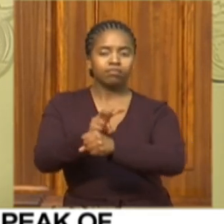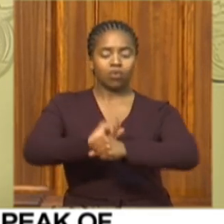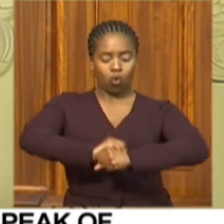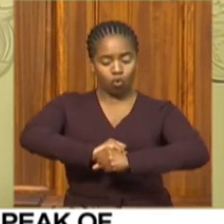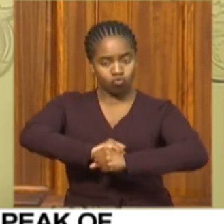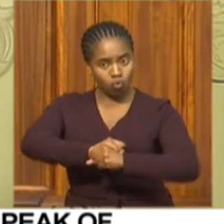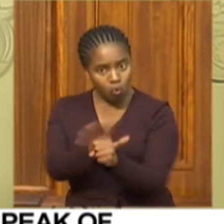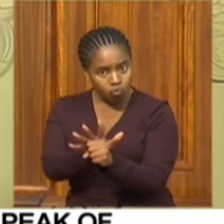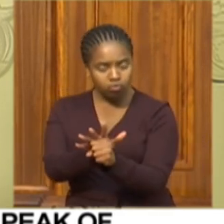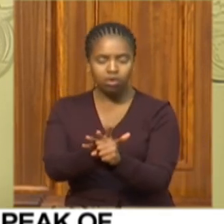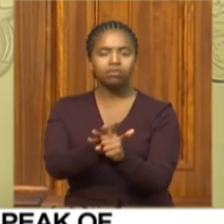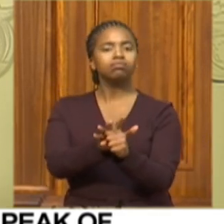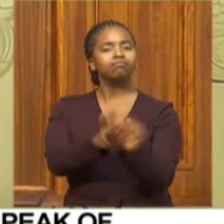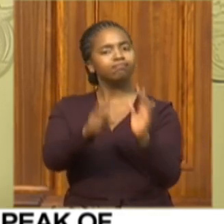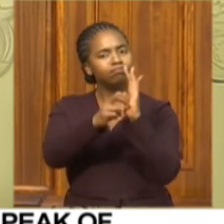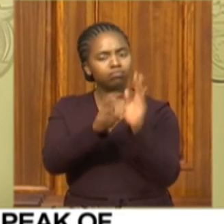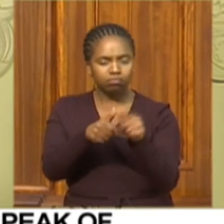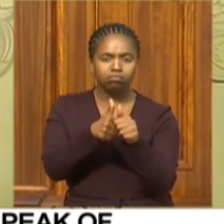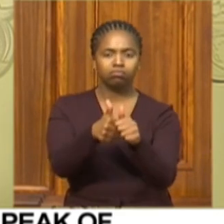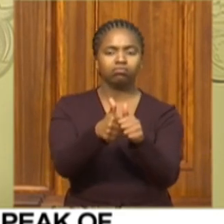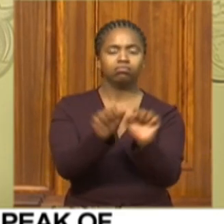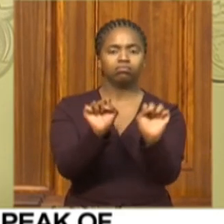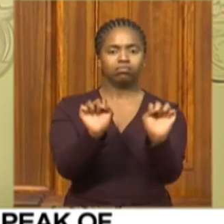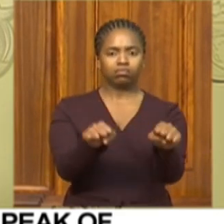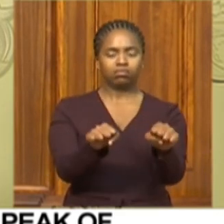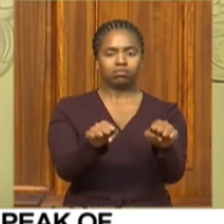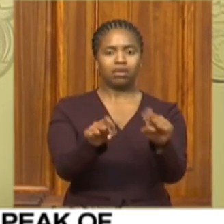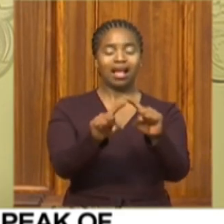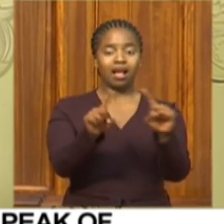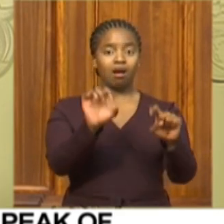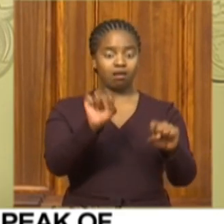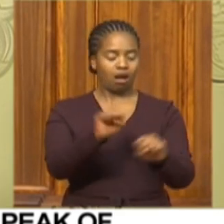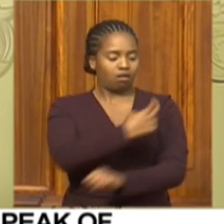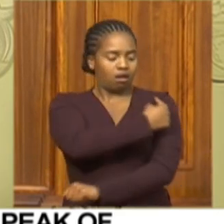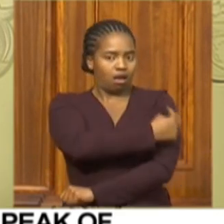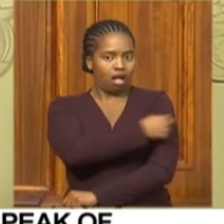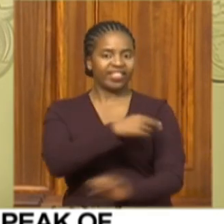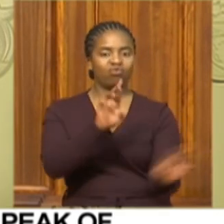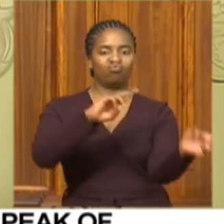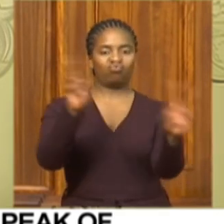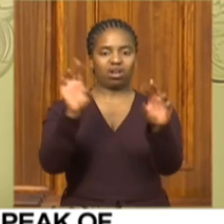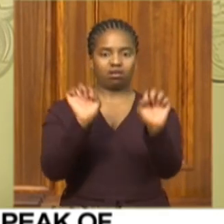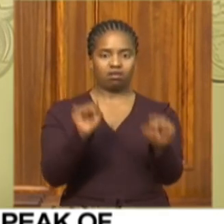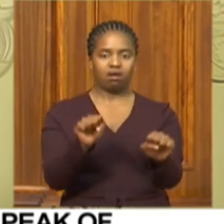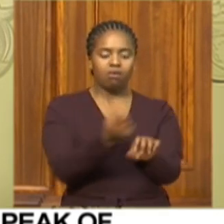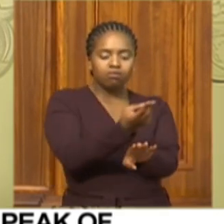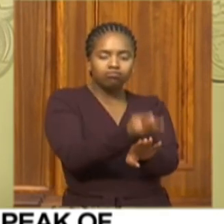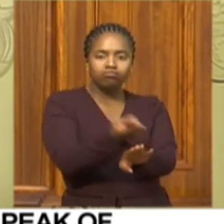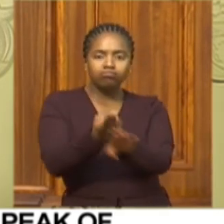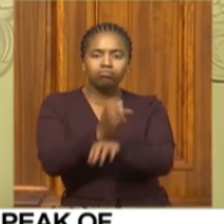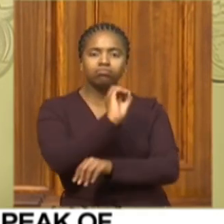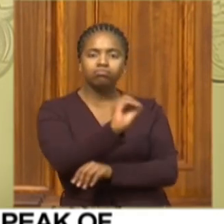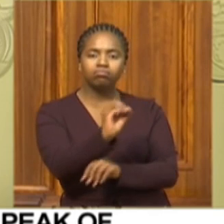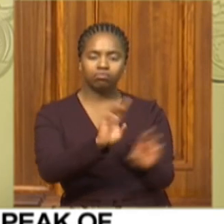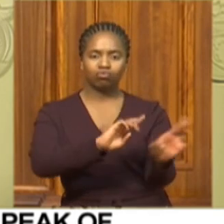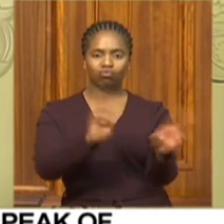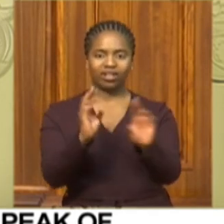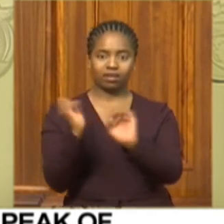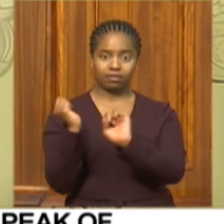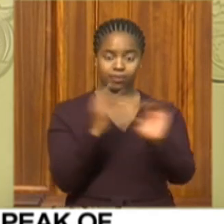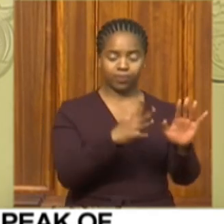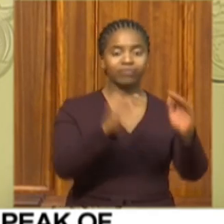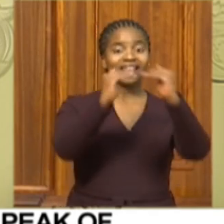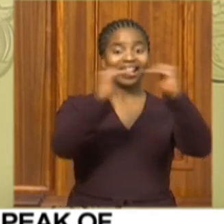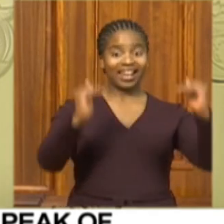of the virus with a relatively high health system readiness. The move to level